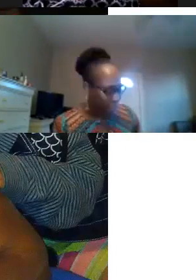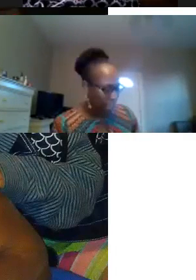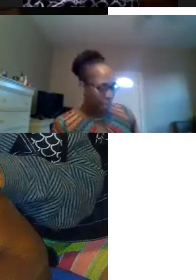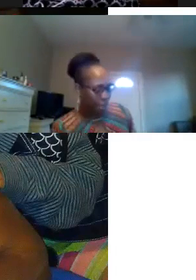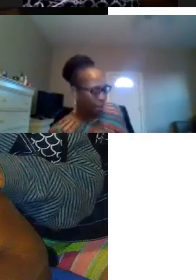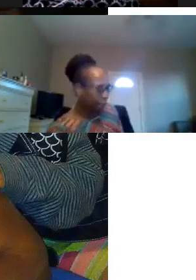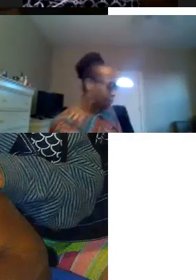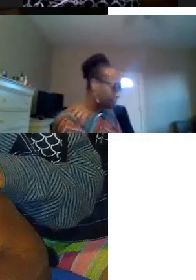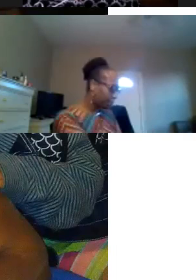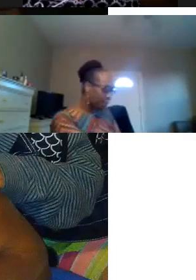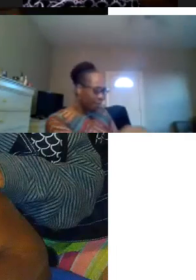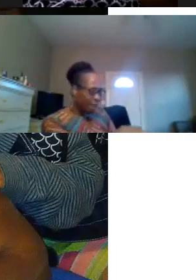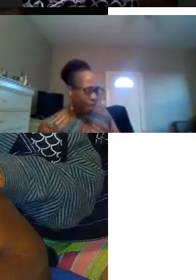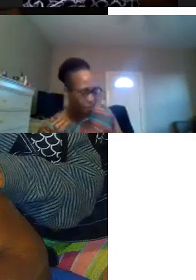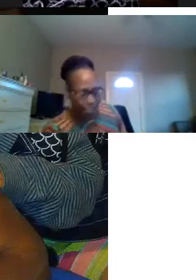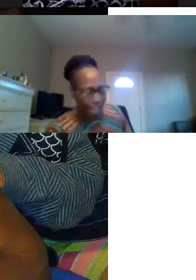in the,